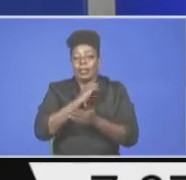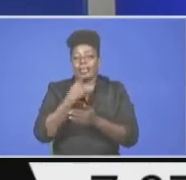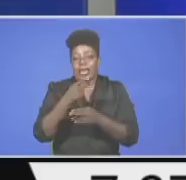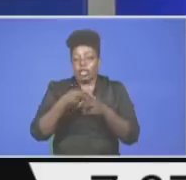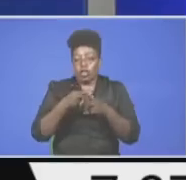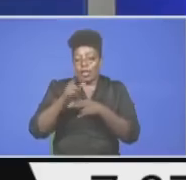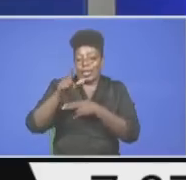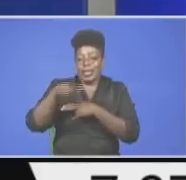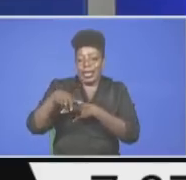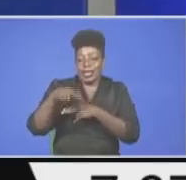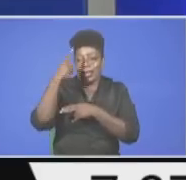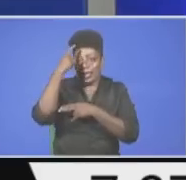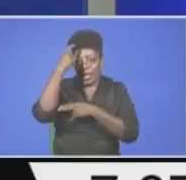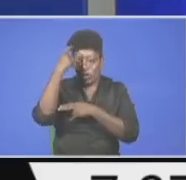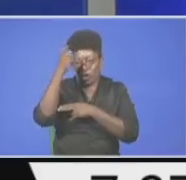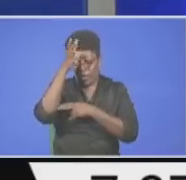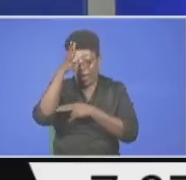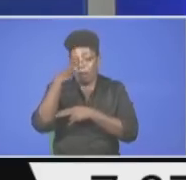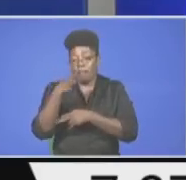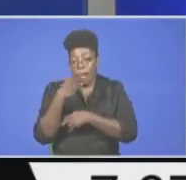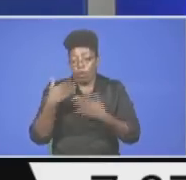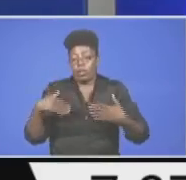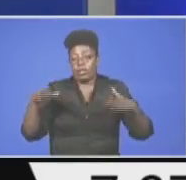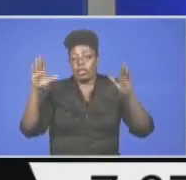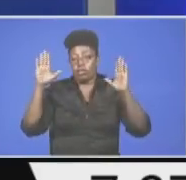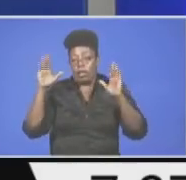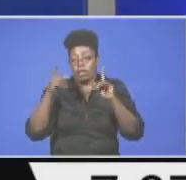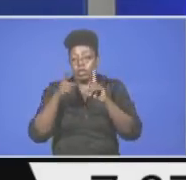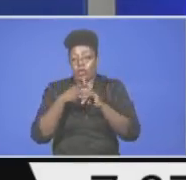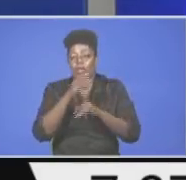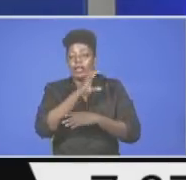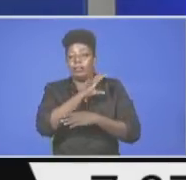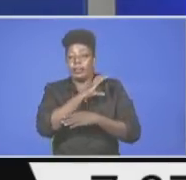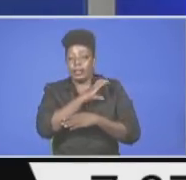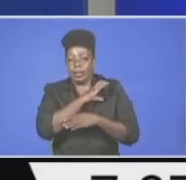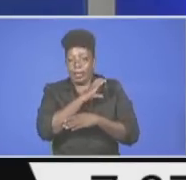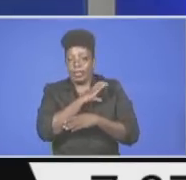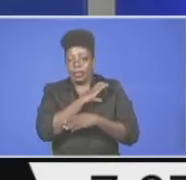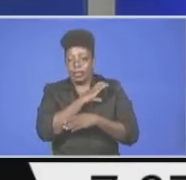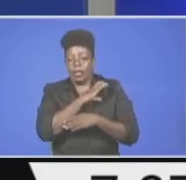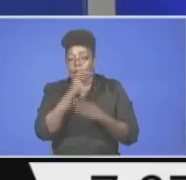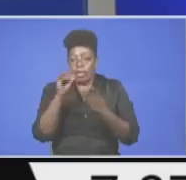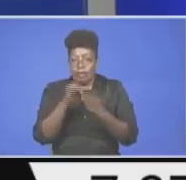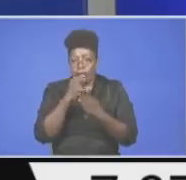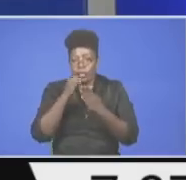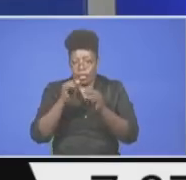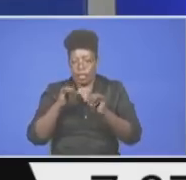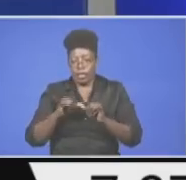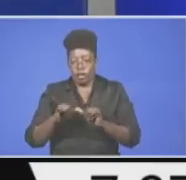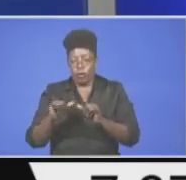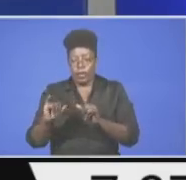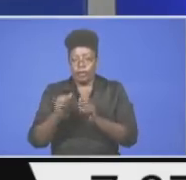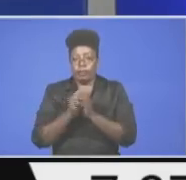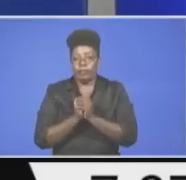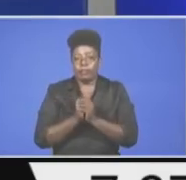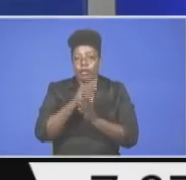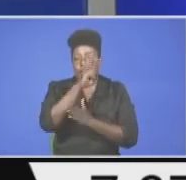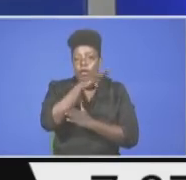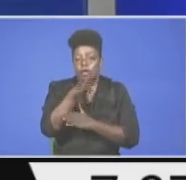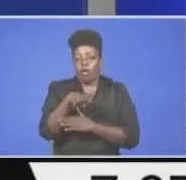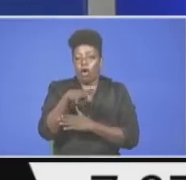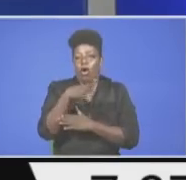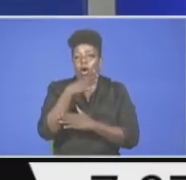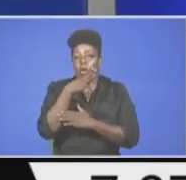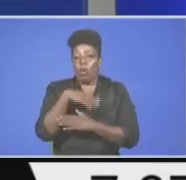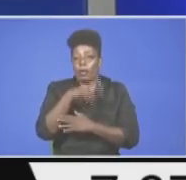the suspect surrendered to police at the Central Detective Unit. Investigations are ongoing. A 44-year-old